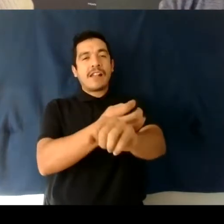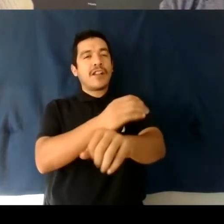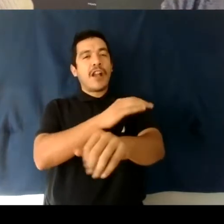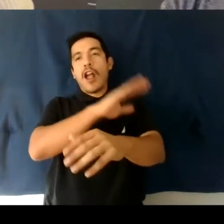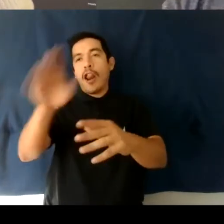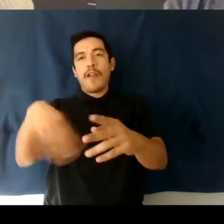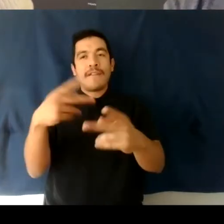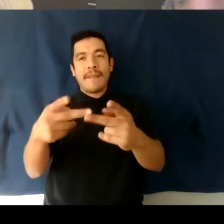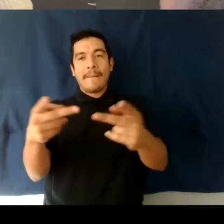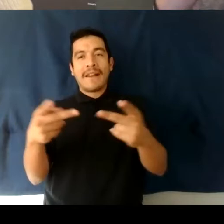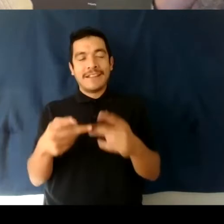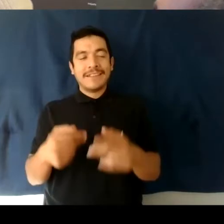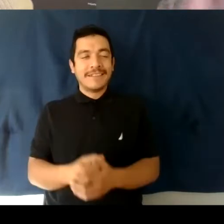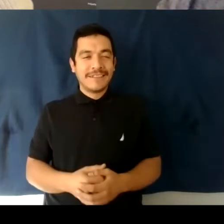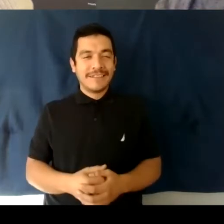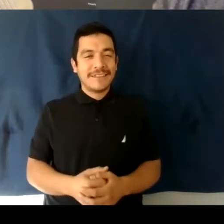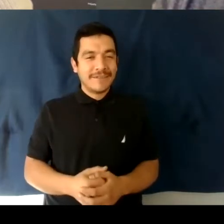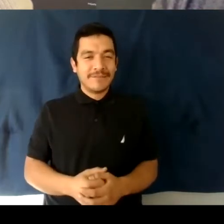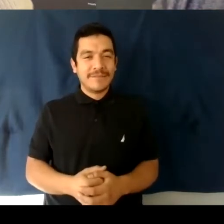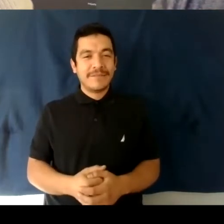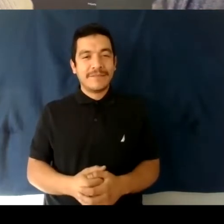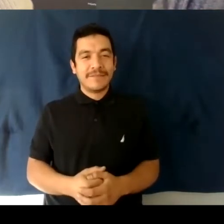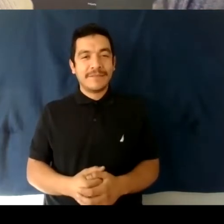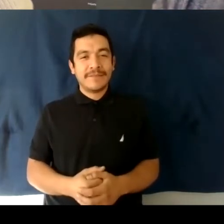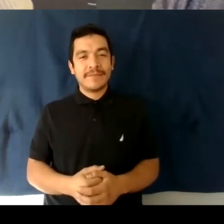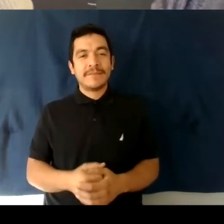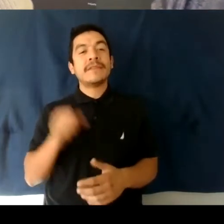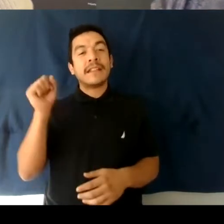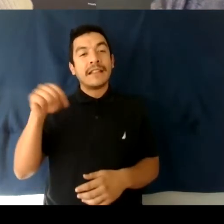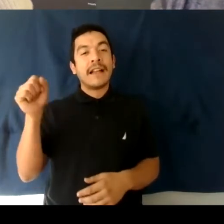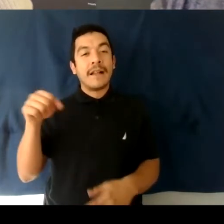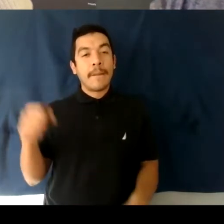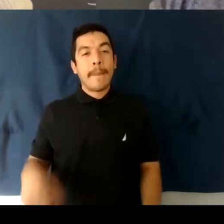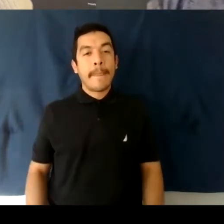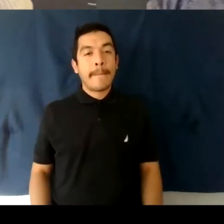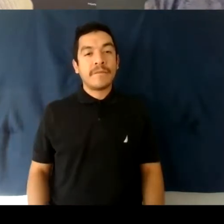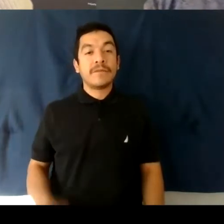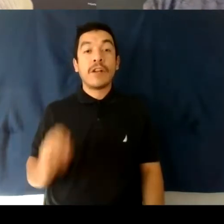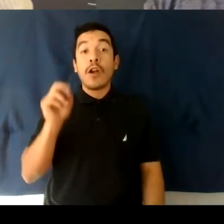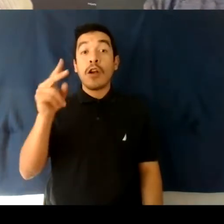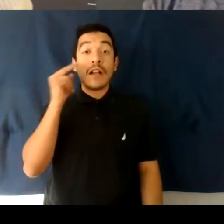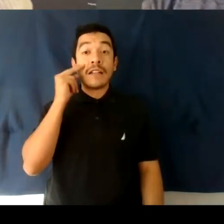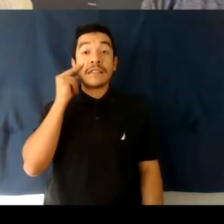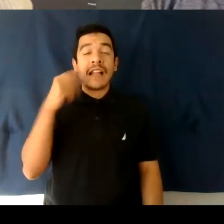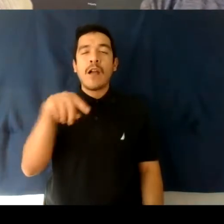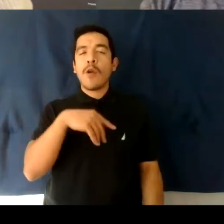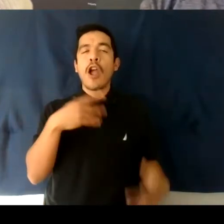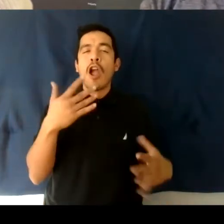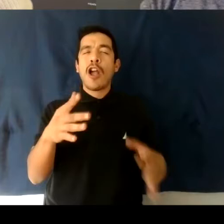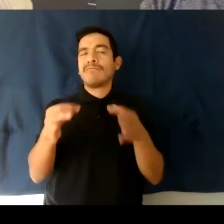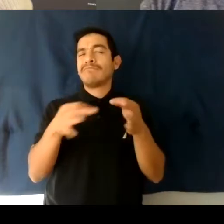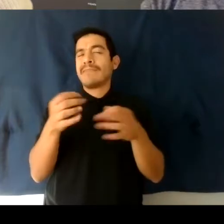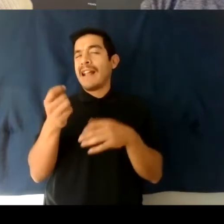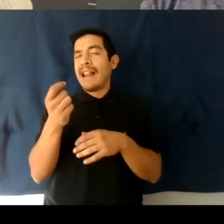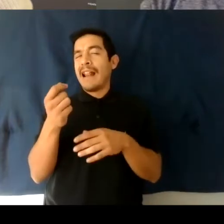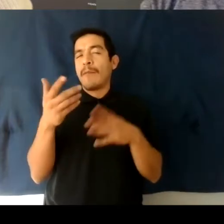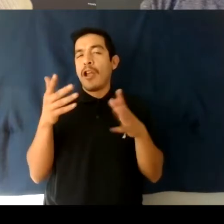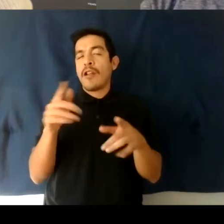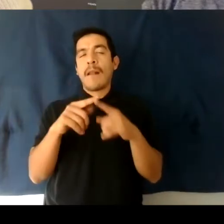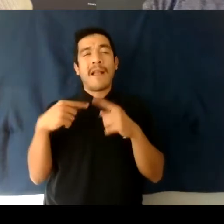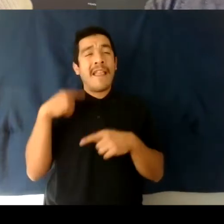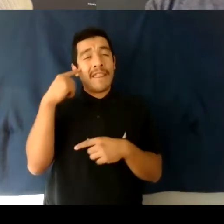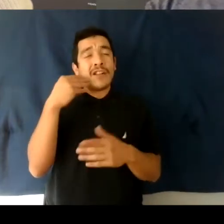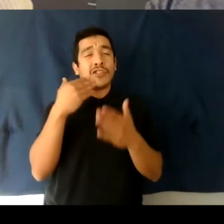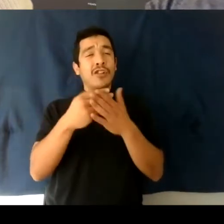place. um Definitely. yeah. Let's see. We kind of touched on this already, but I think it's a good